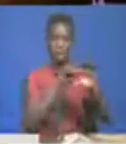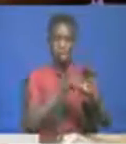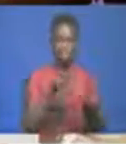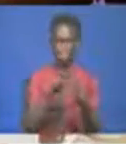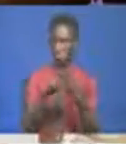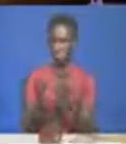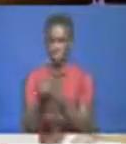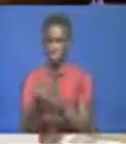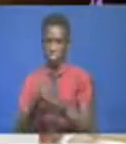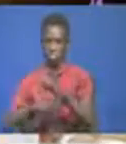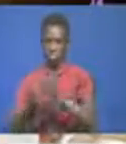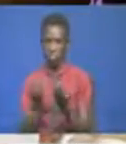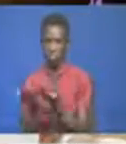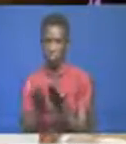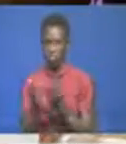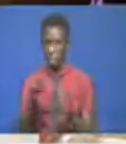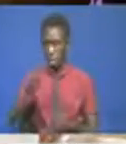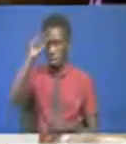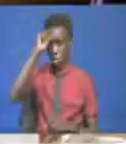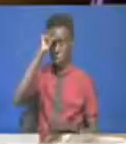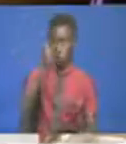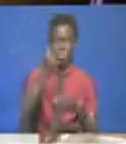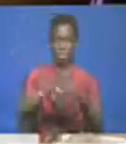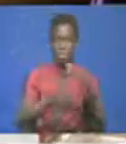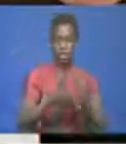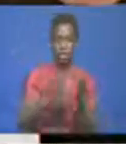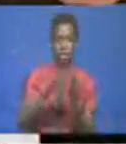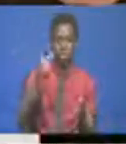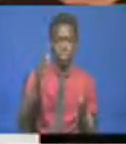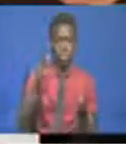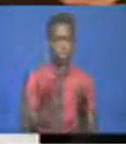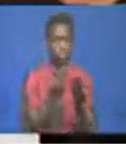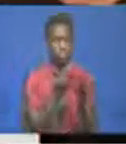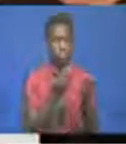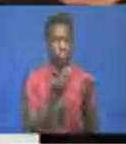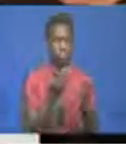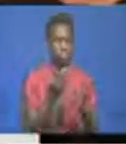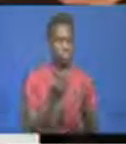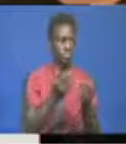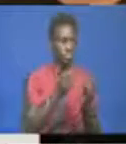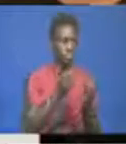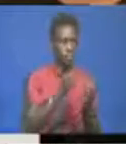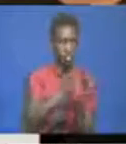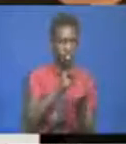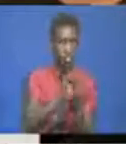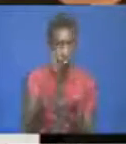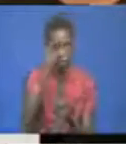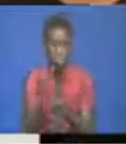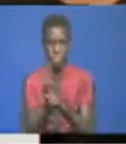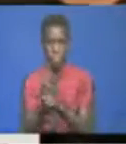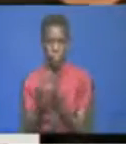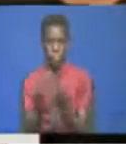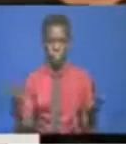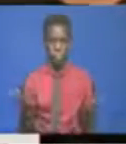to build more facilities to help provide services to pregnant mothers. Kwa serikali ya county na serikali kuu,